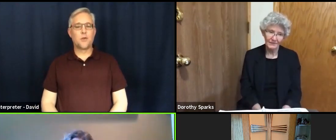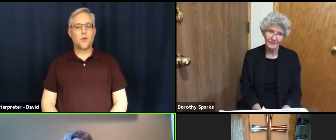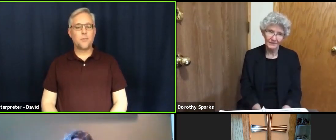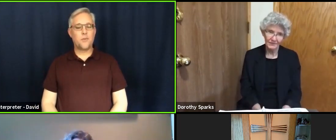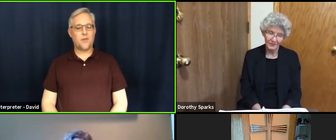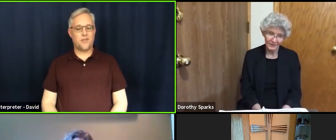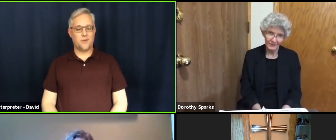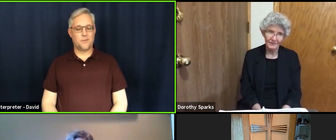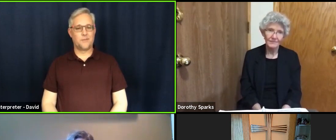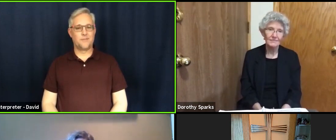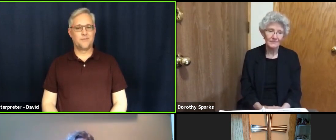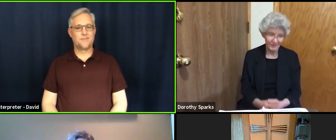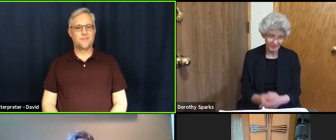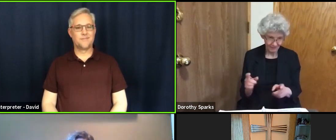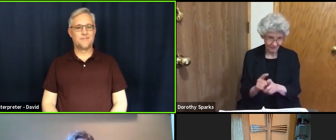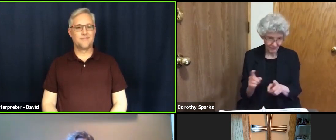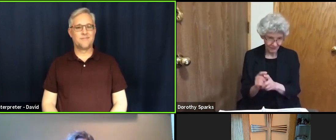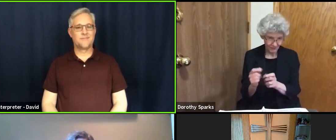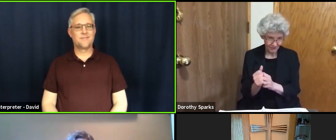The Lord be with you.